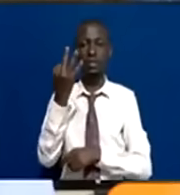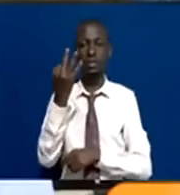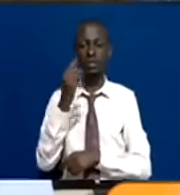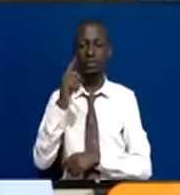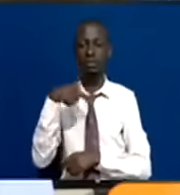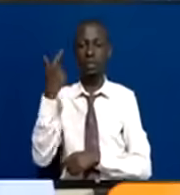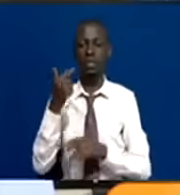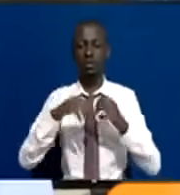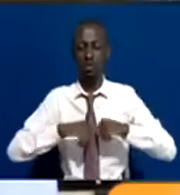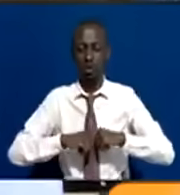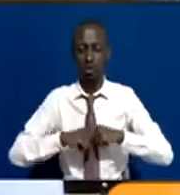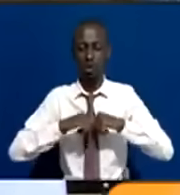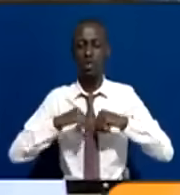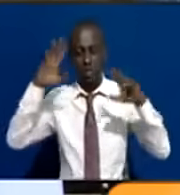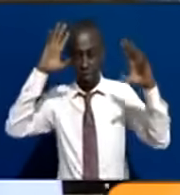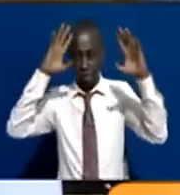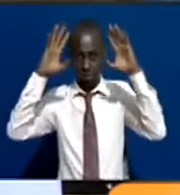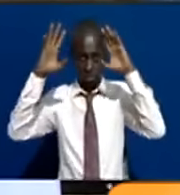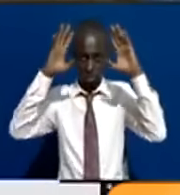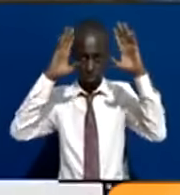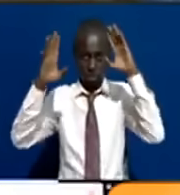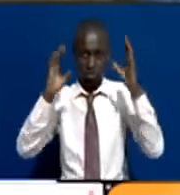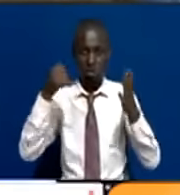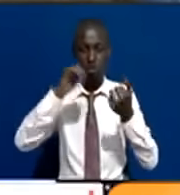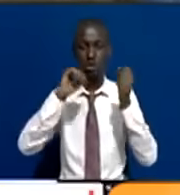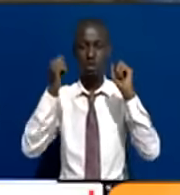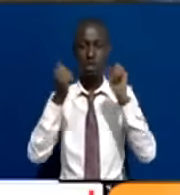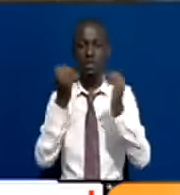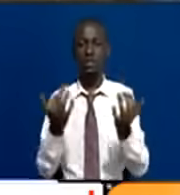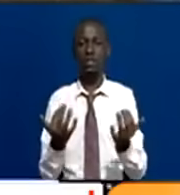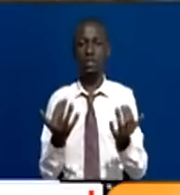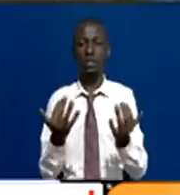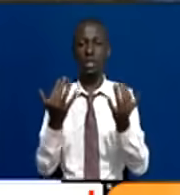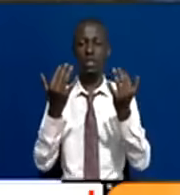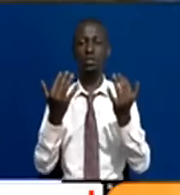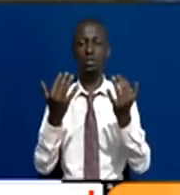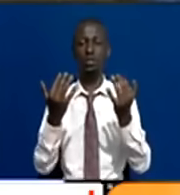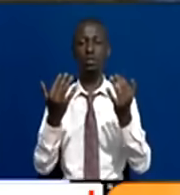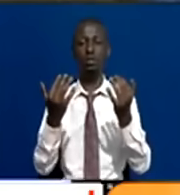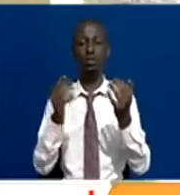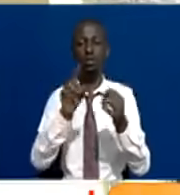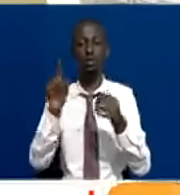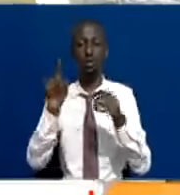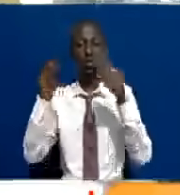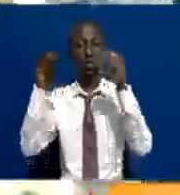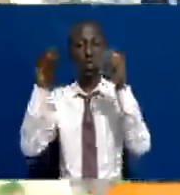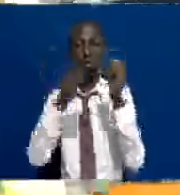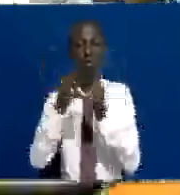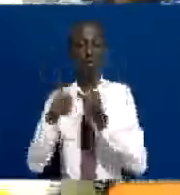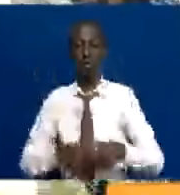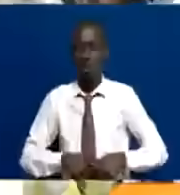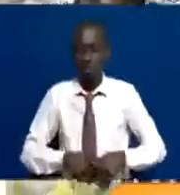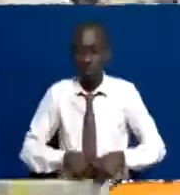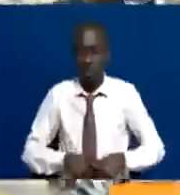and CEO of an invention that involves converting grass to human food in order to fight hunger. The three